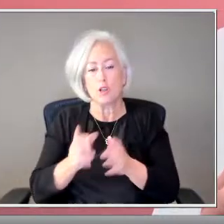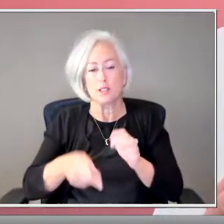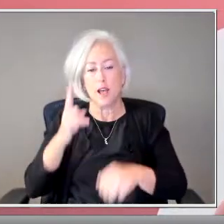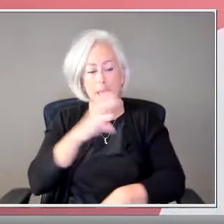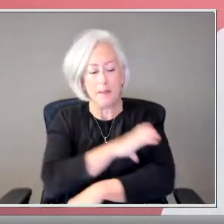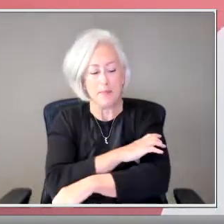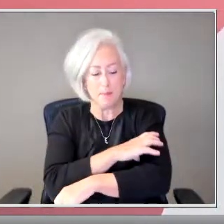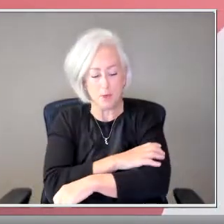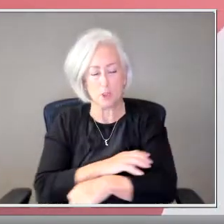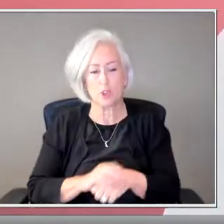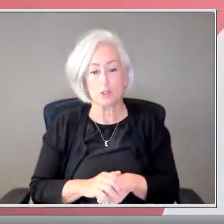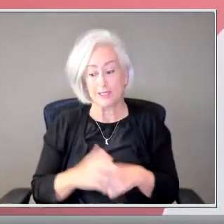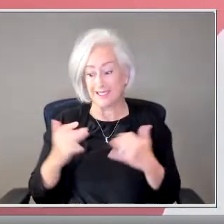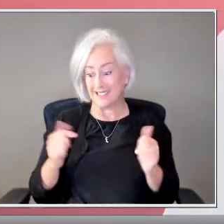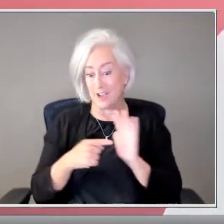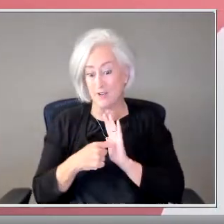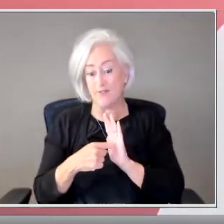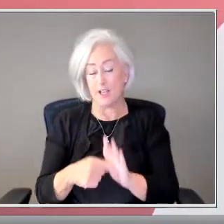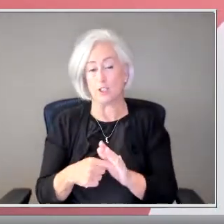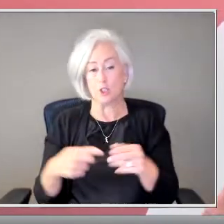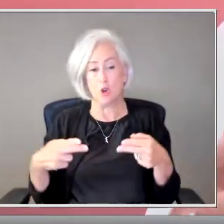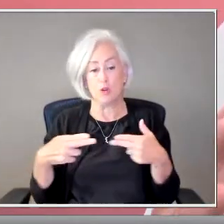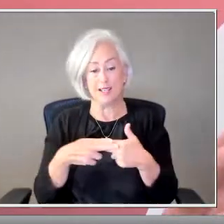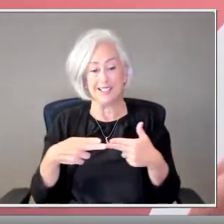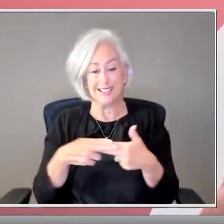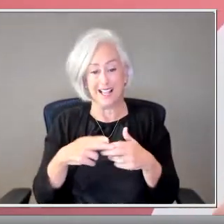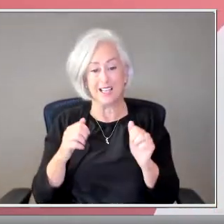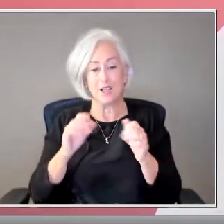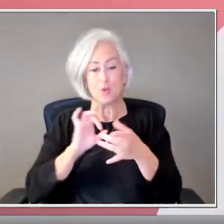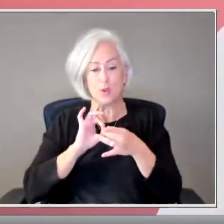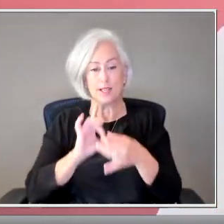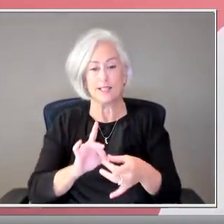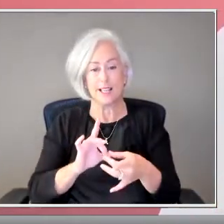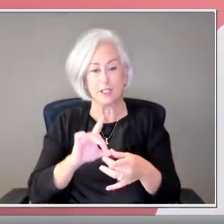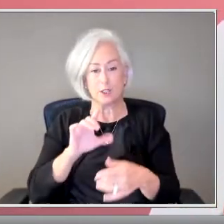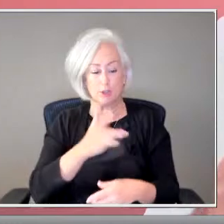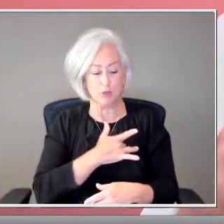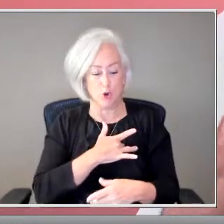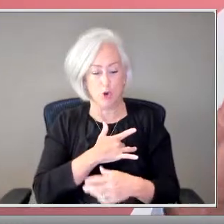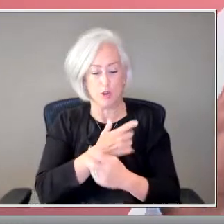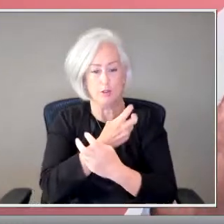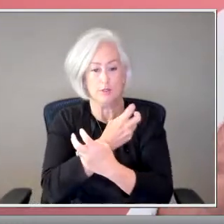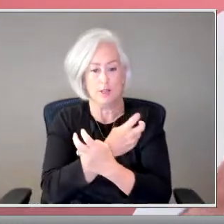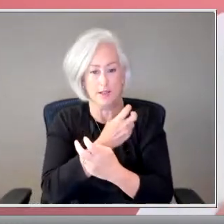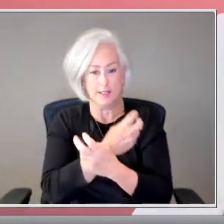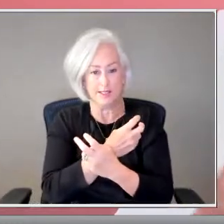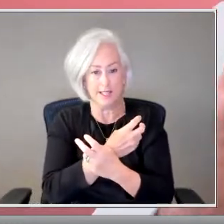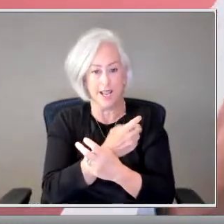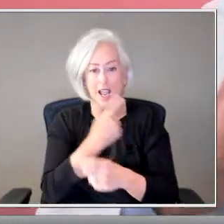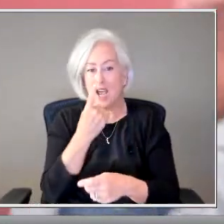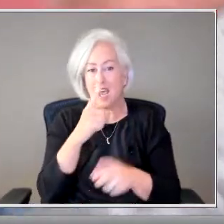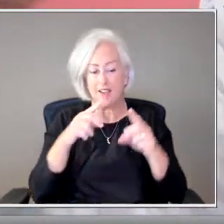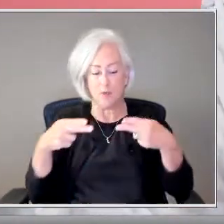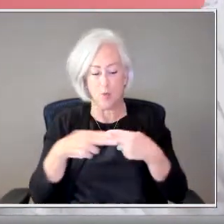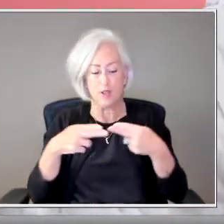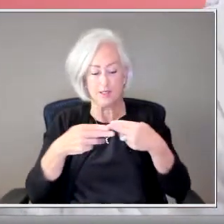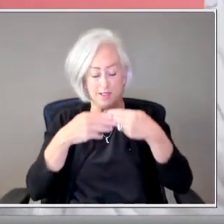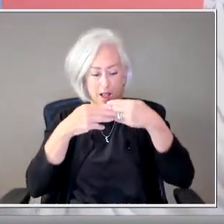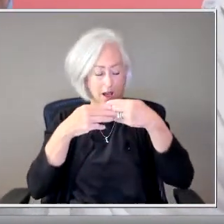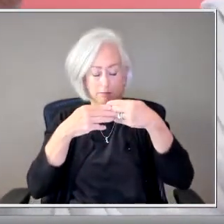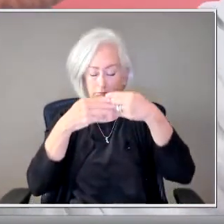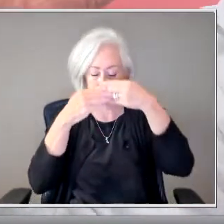I'm showing a slide about cardiotoxicities, I can't even show one slide. You can't read it. You know, it's a couple of slides, and there are these